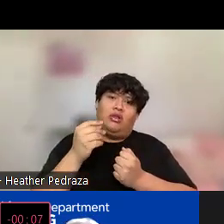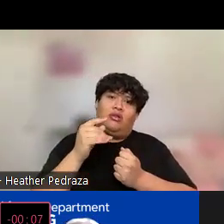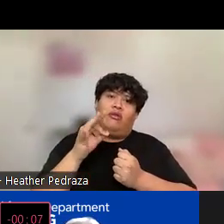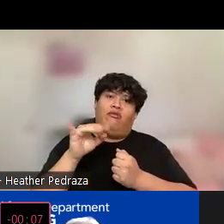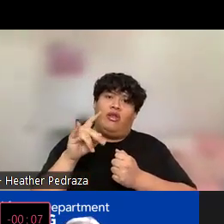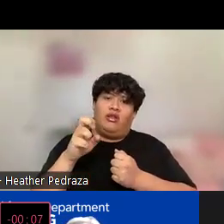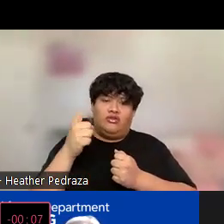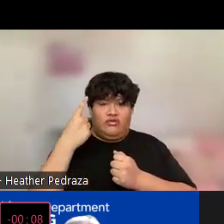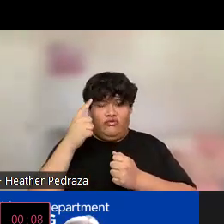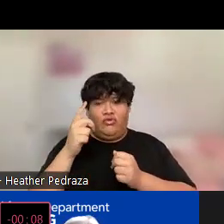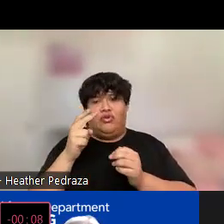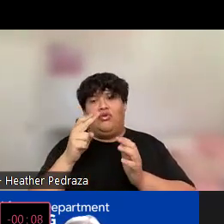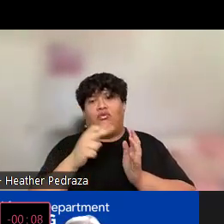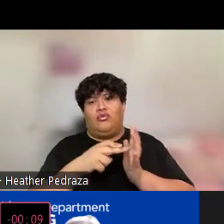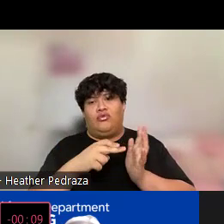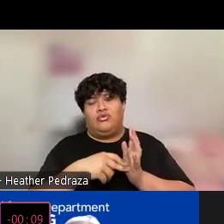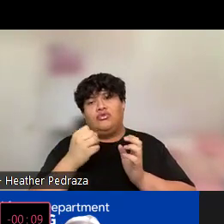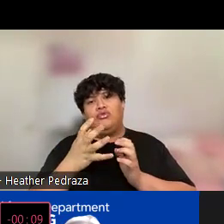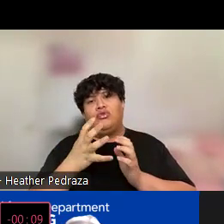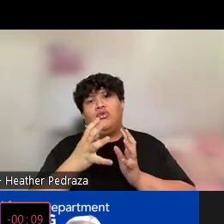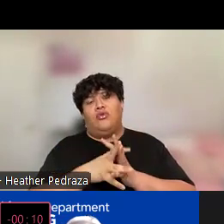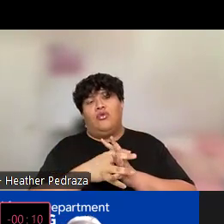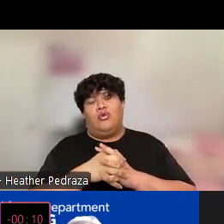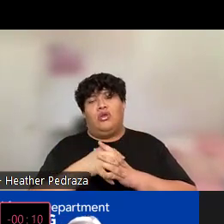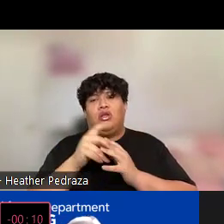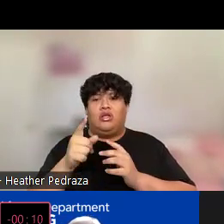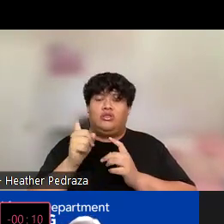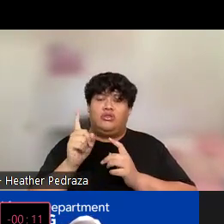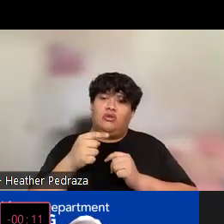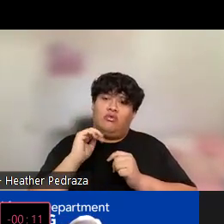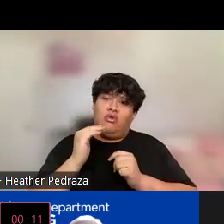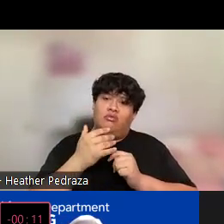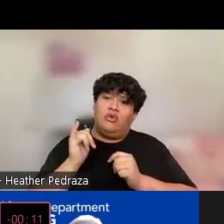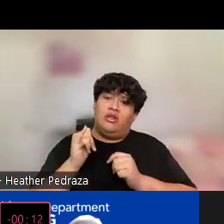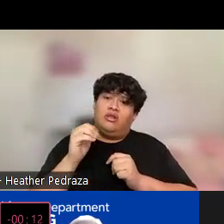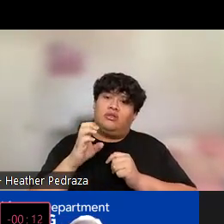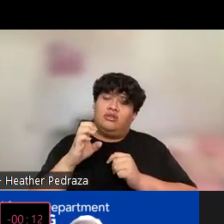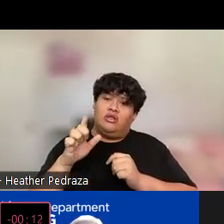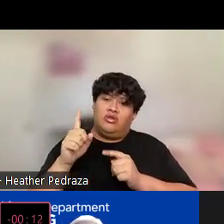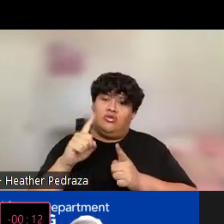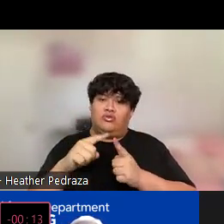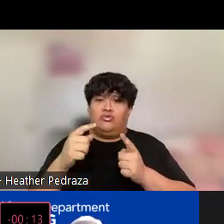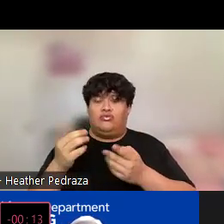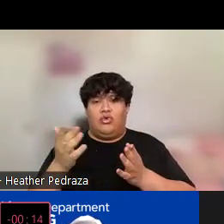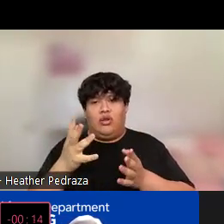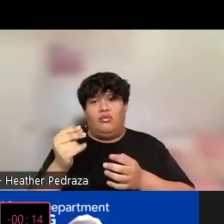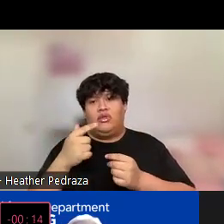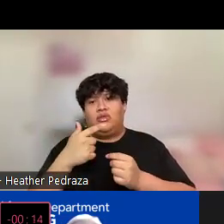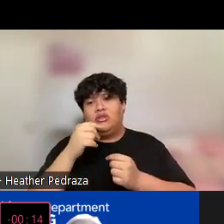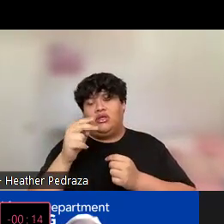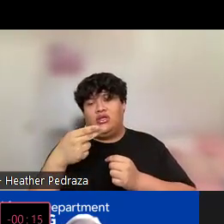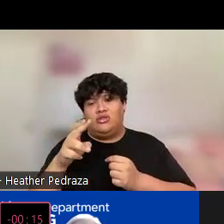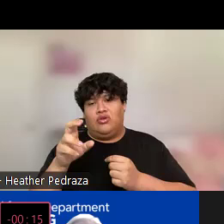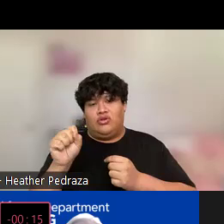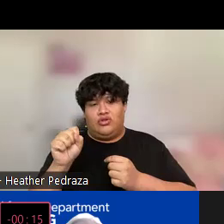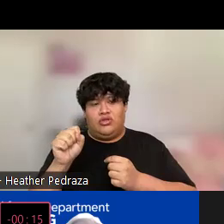violations of the regulations. So, this is where we really need CCL to be propped up and to have the HR